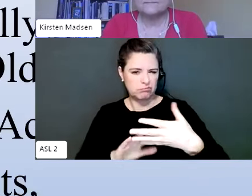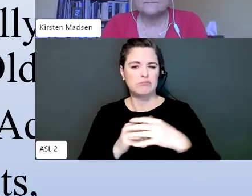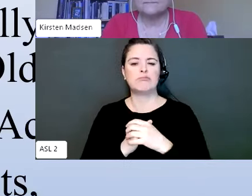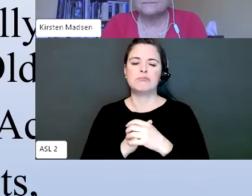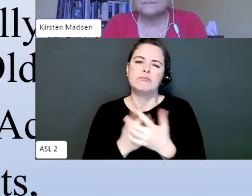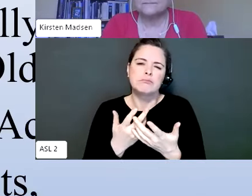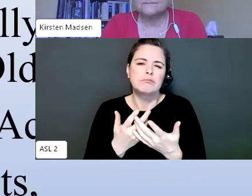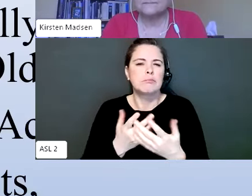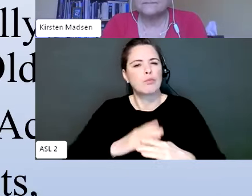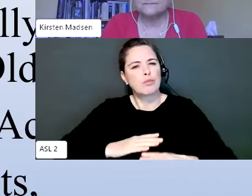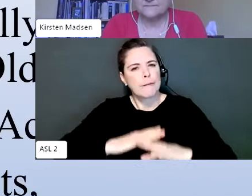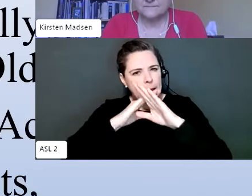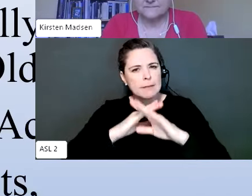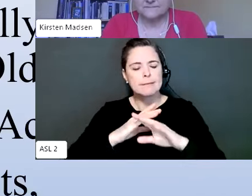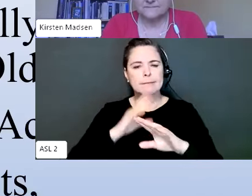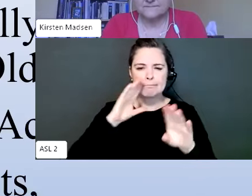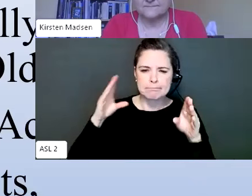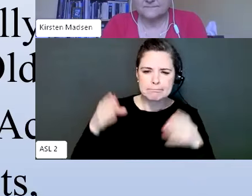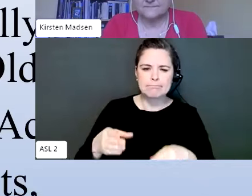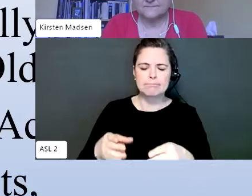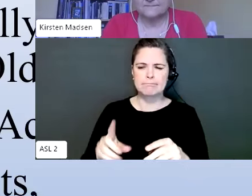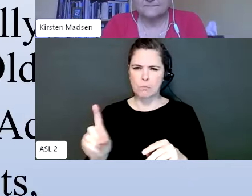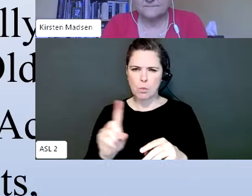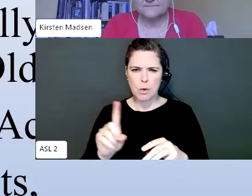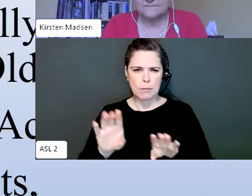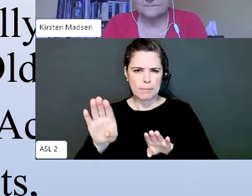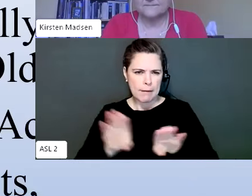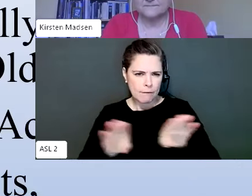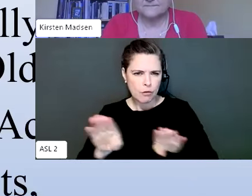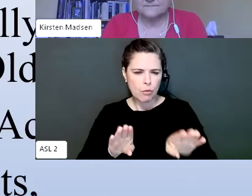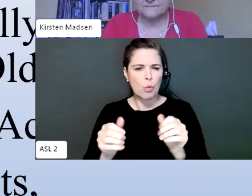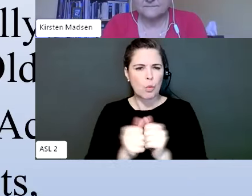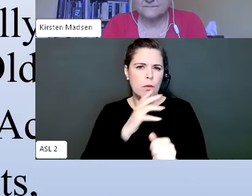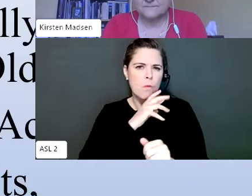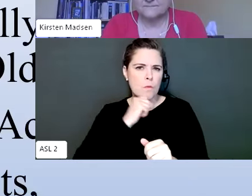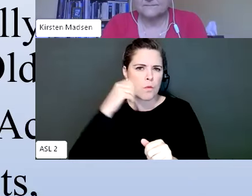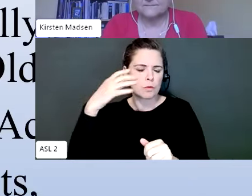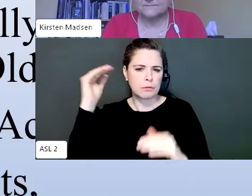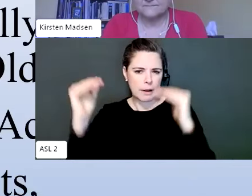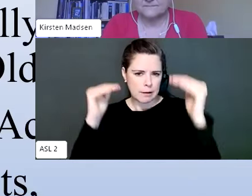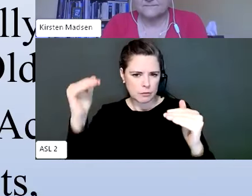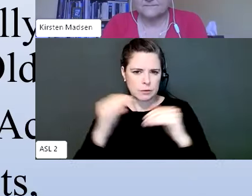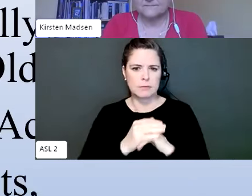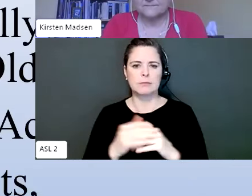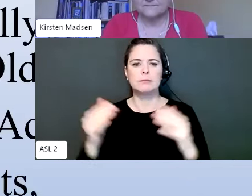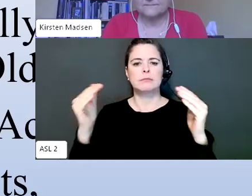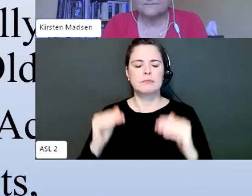includes strategies and activities designed to target bullying behaviors and enhance living well together. And these are